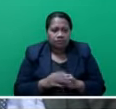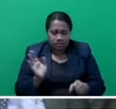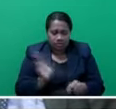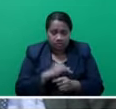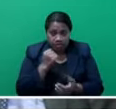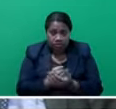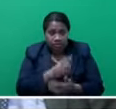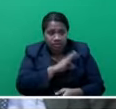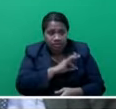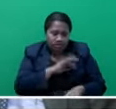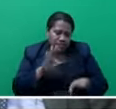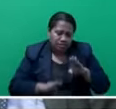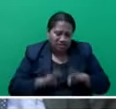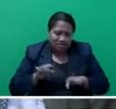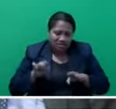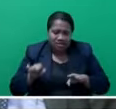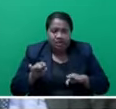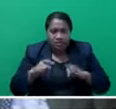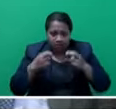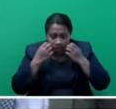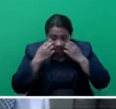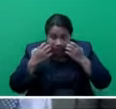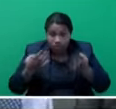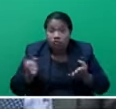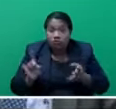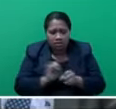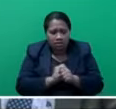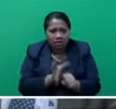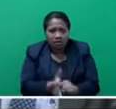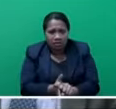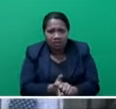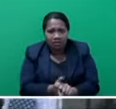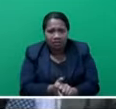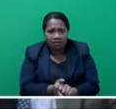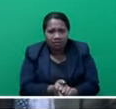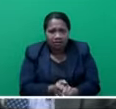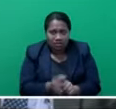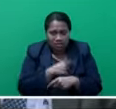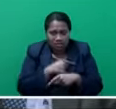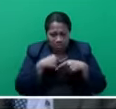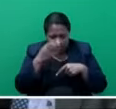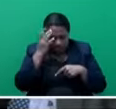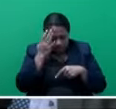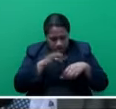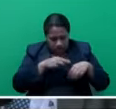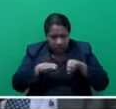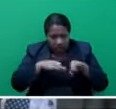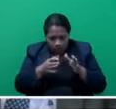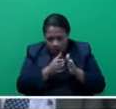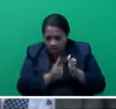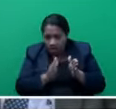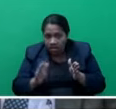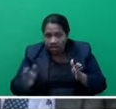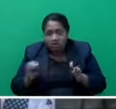while balancing the risk of exposure to the COVID-19 virus to the benefits of the treatment sorted. Honourable Speaker, at this juncture, I'd